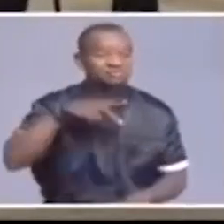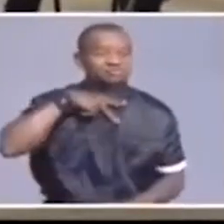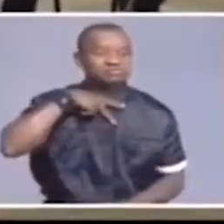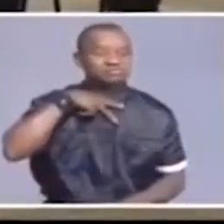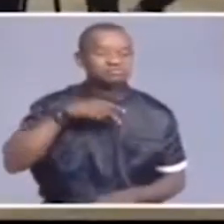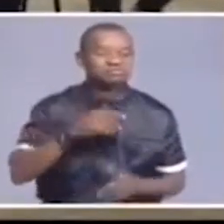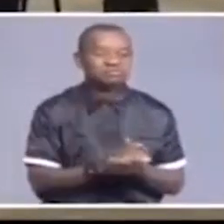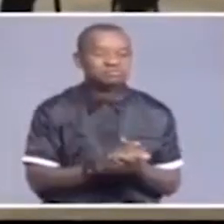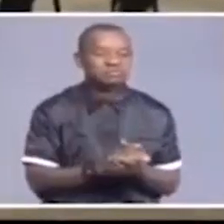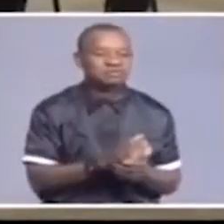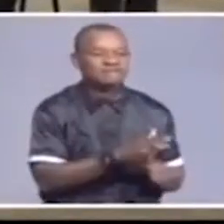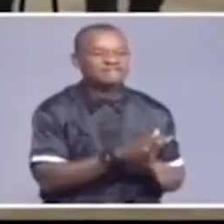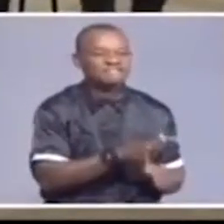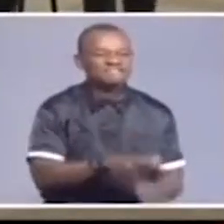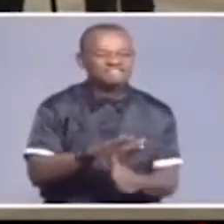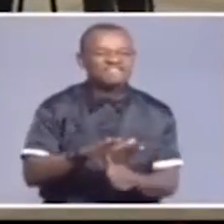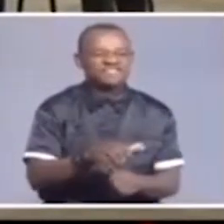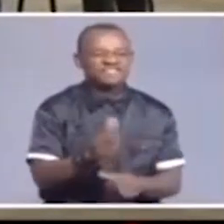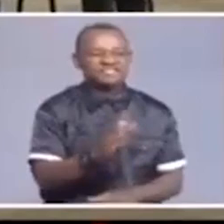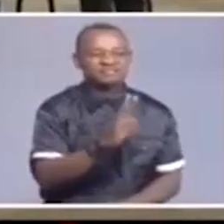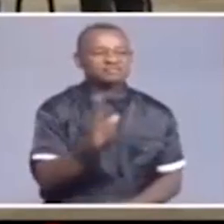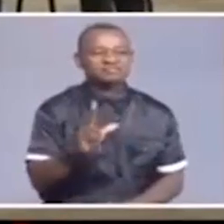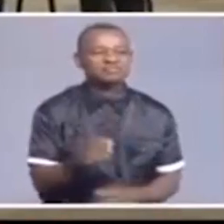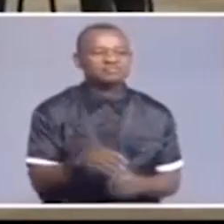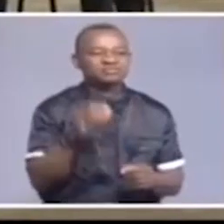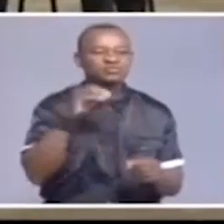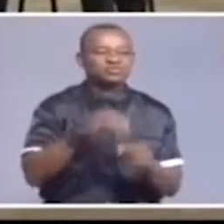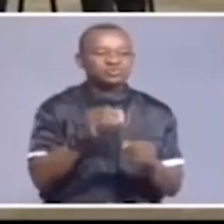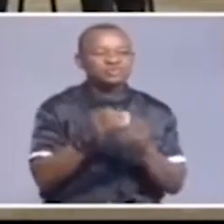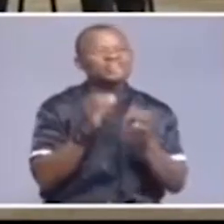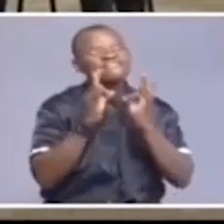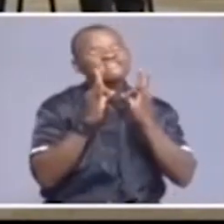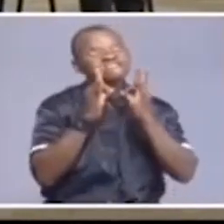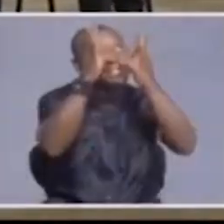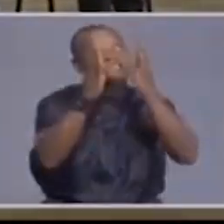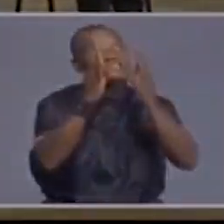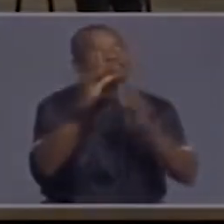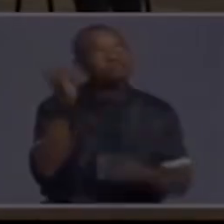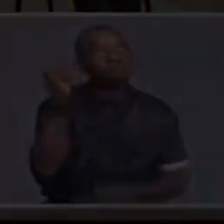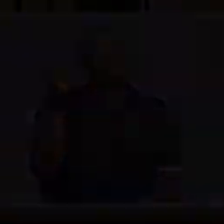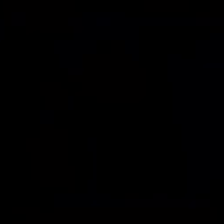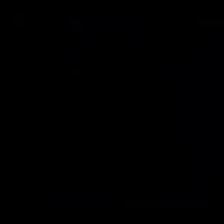Tonight! Salima Henok, NBC News, Windhoek.